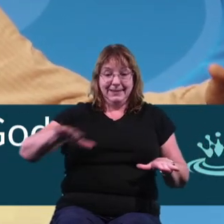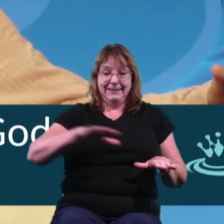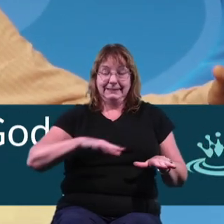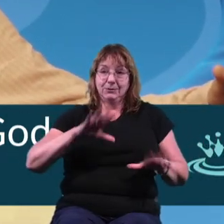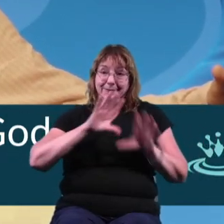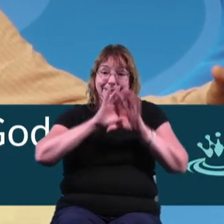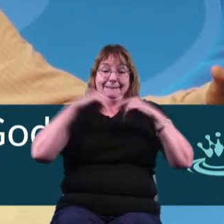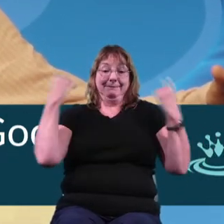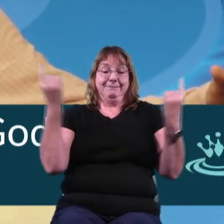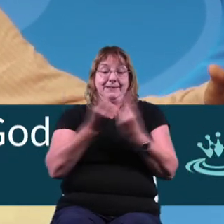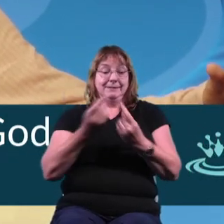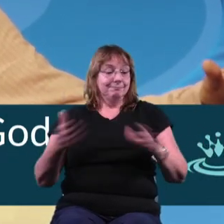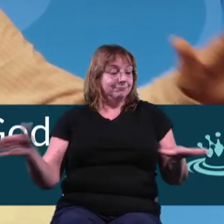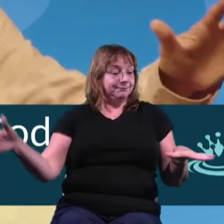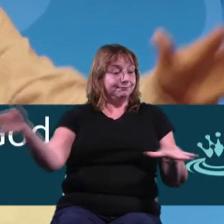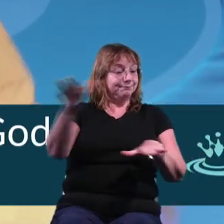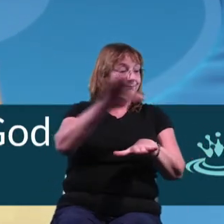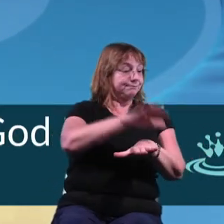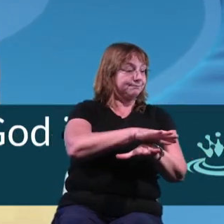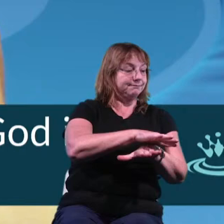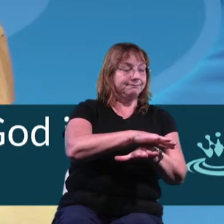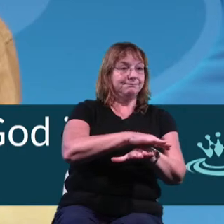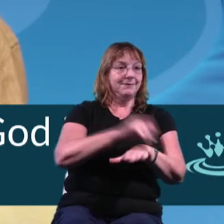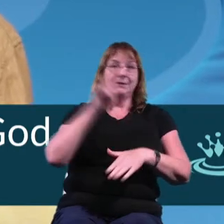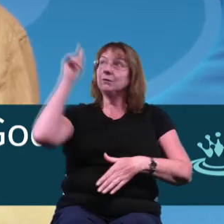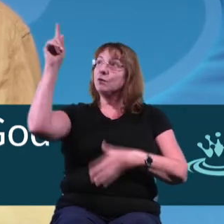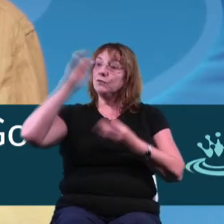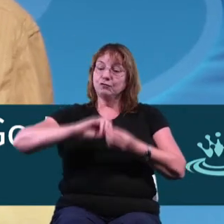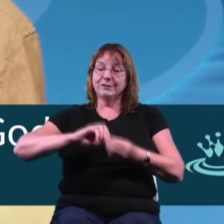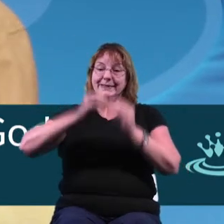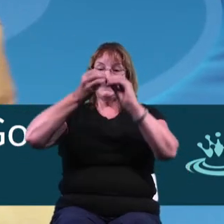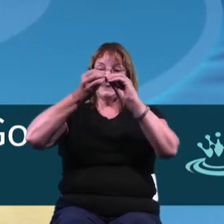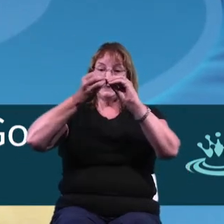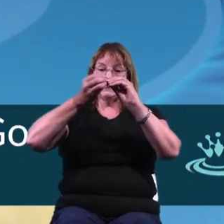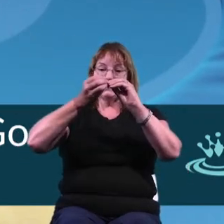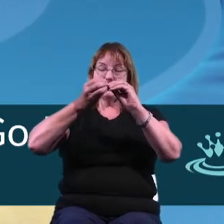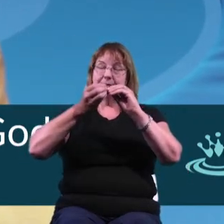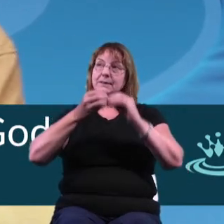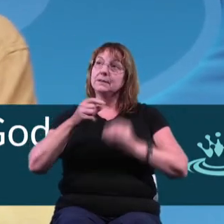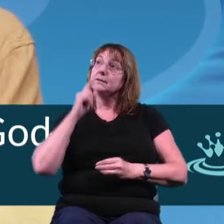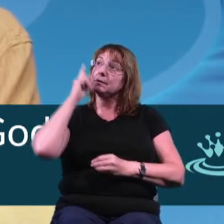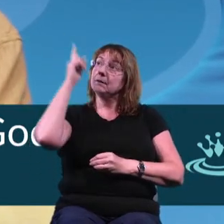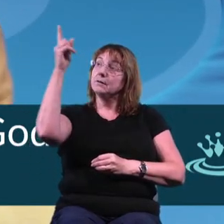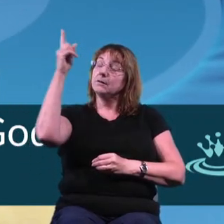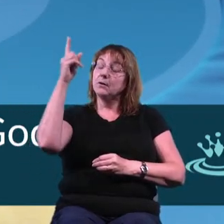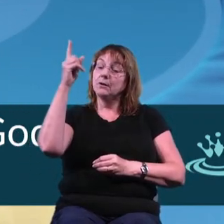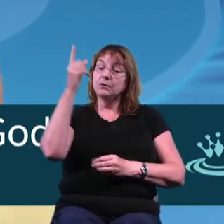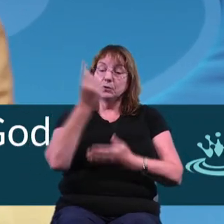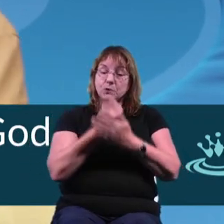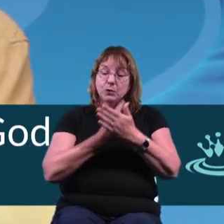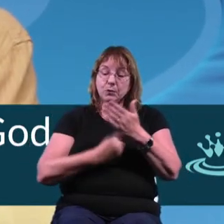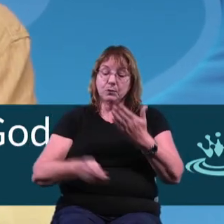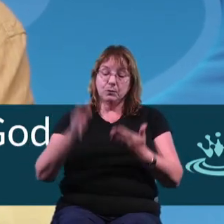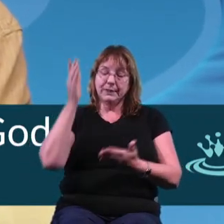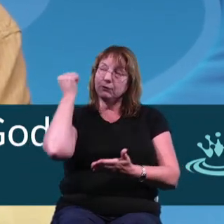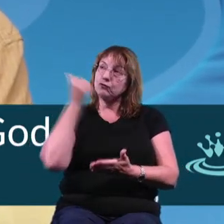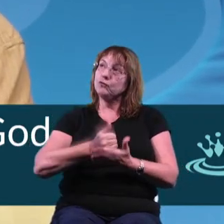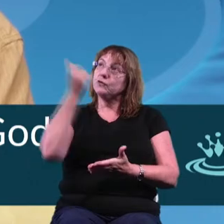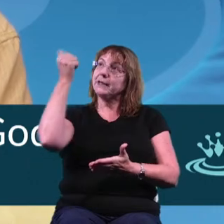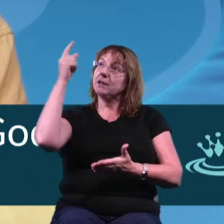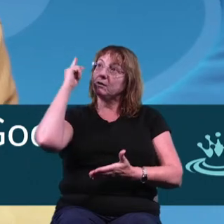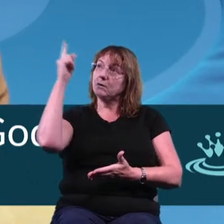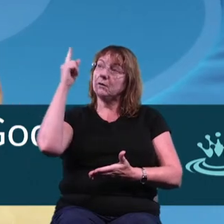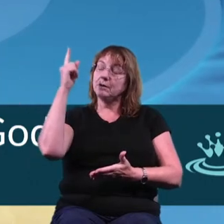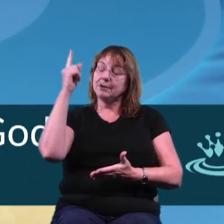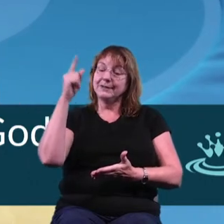literally. The psalmist goes further. God is not only a great God, he is the great God. Did you